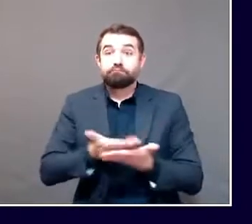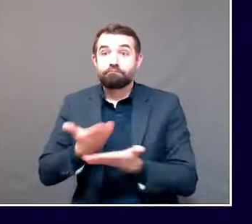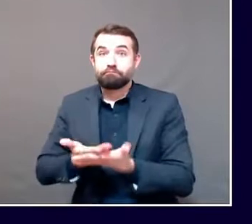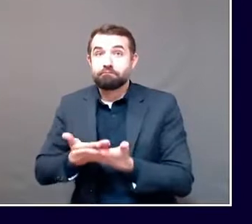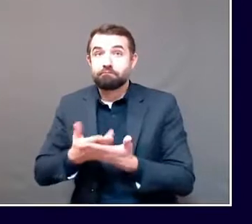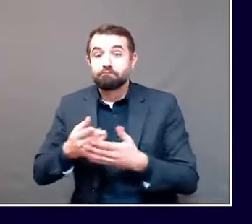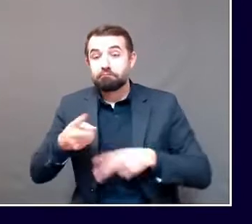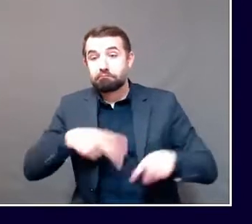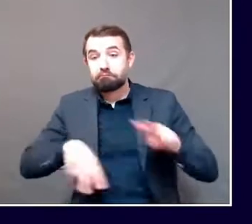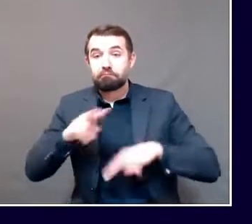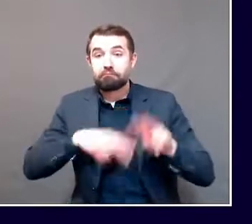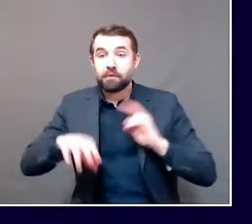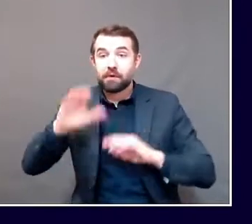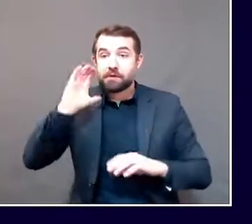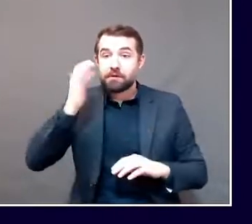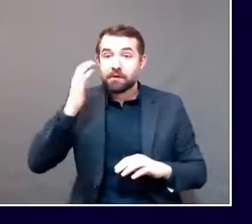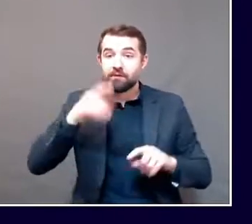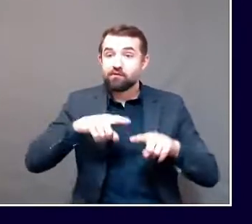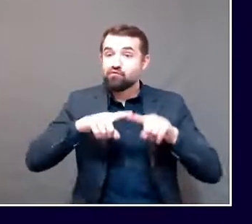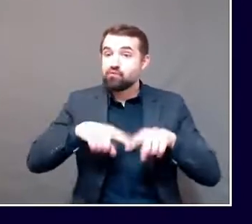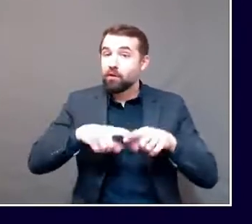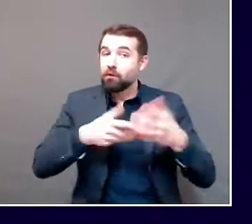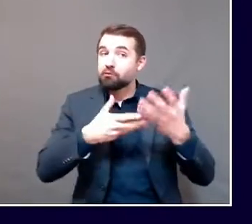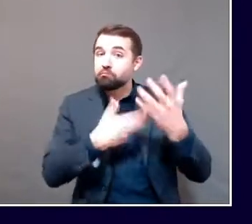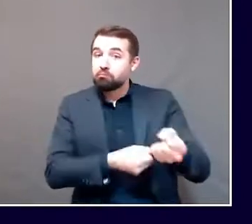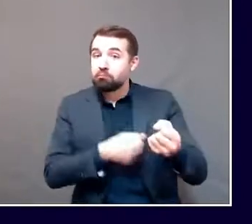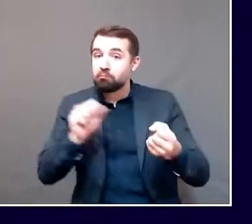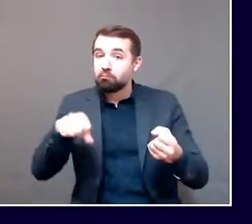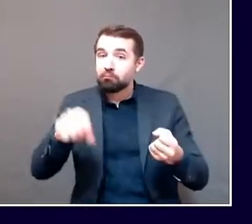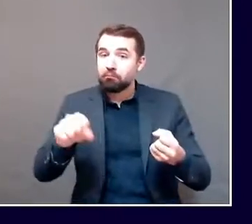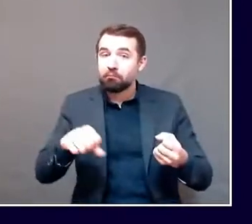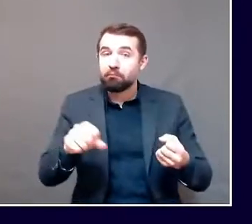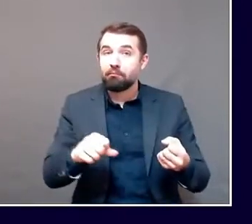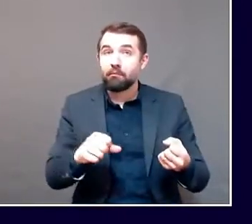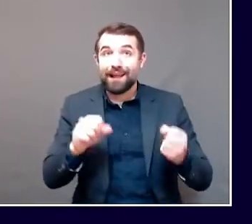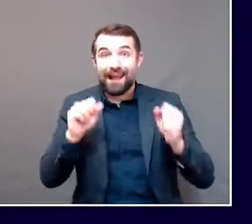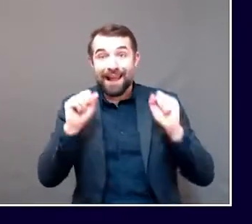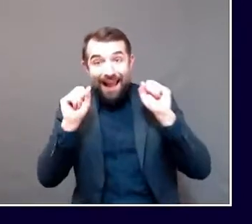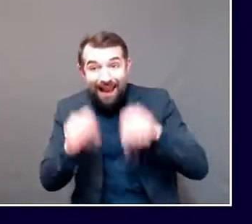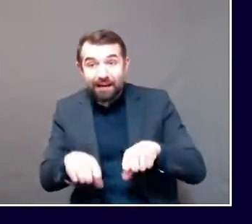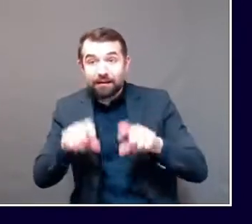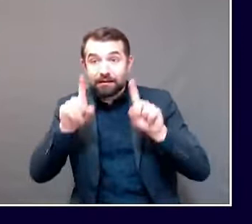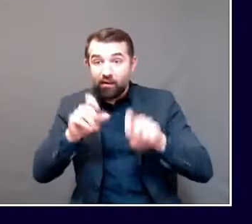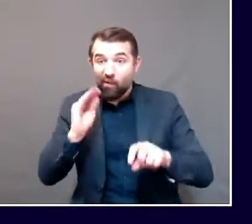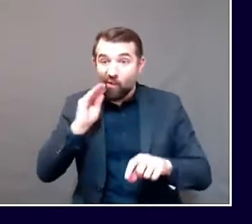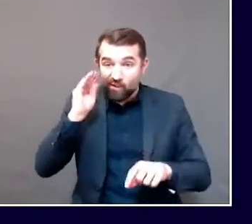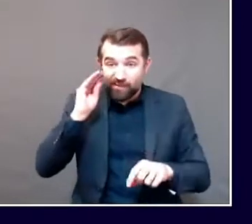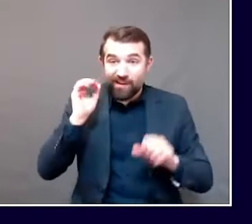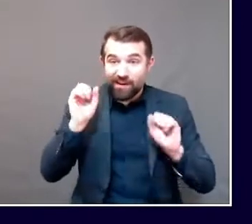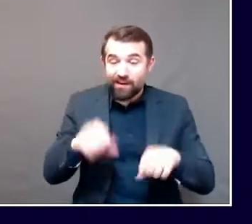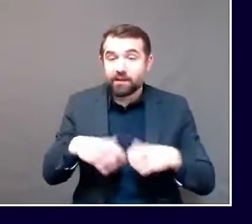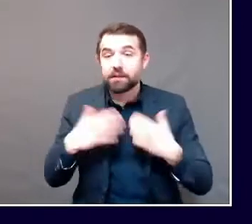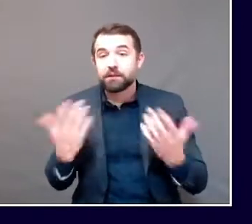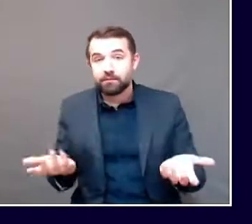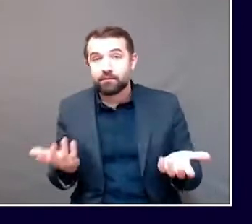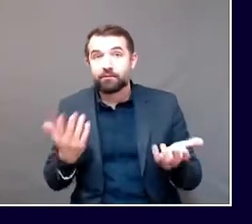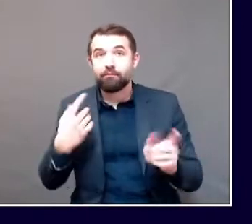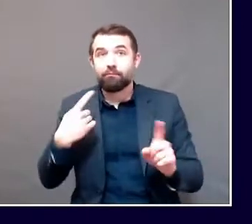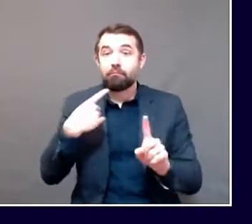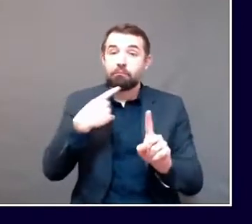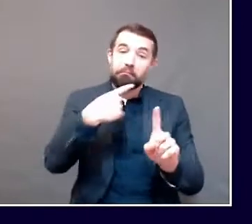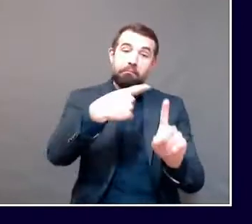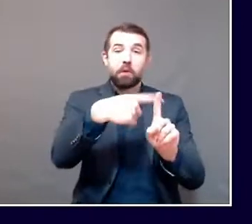concerns about that. And given that it can be done at home, it offers certain benefits. You don't need to get in your car, you don't need to drive